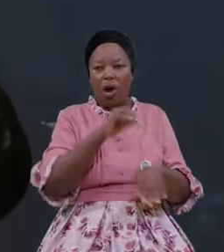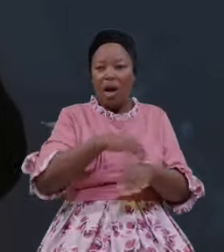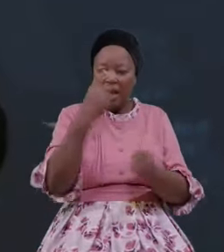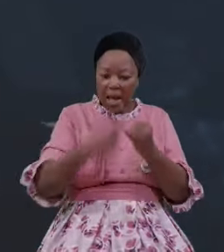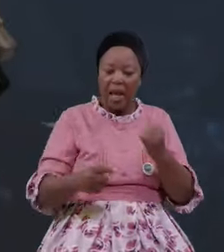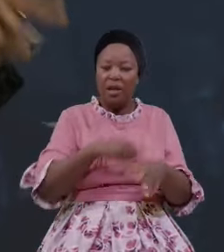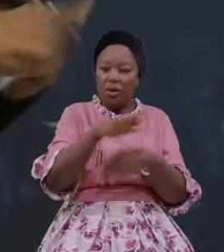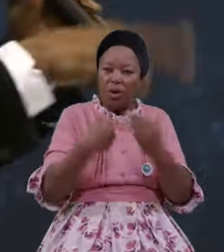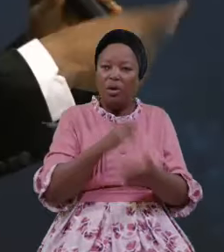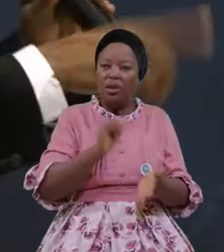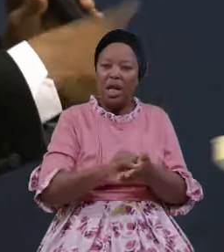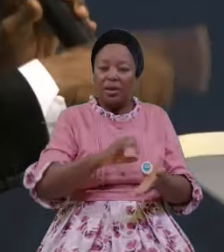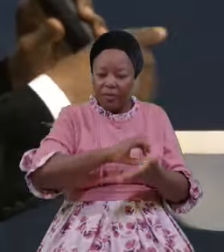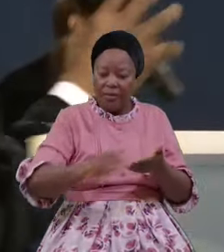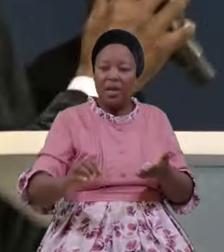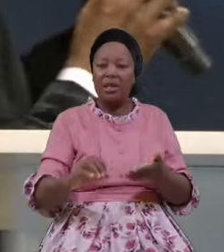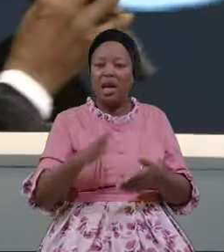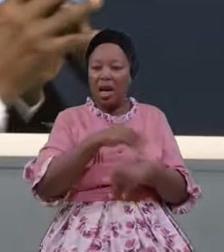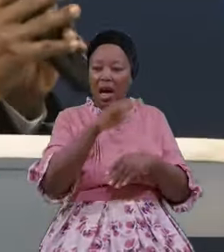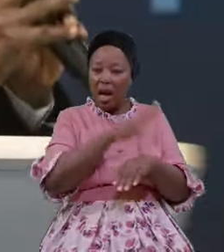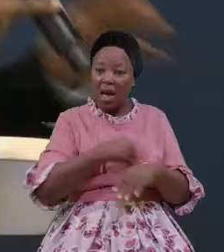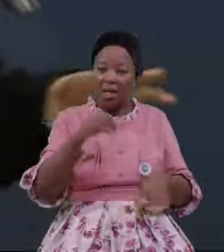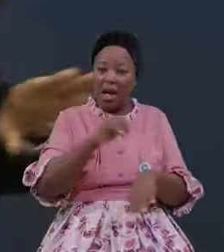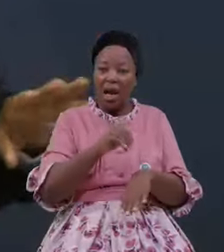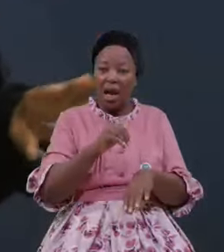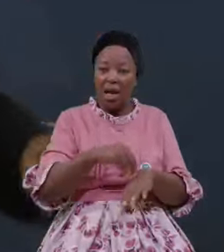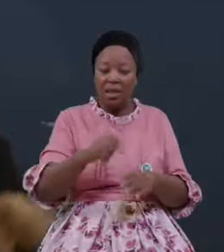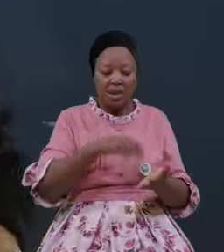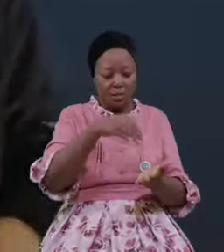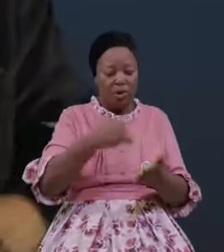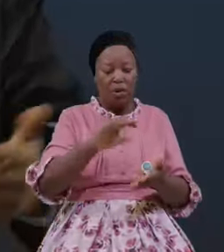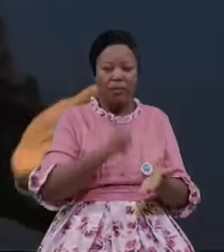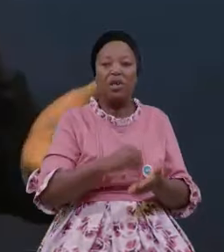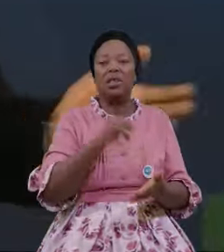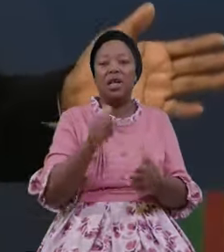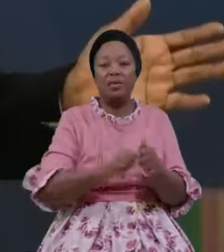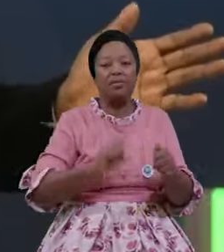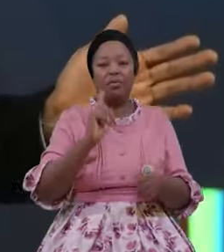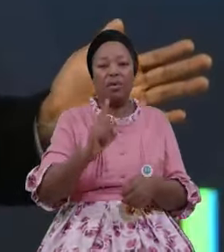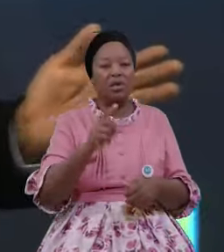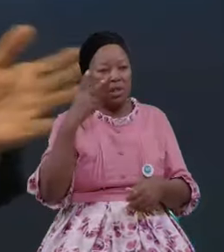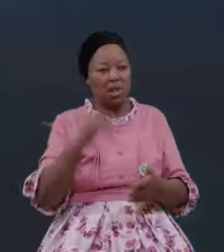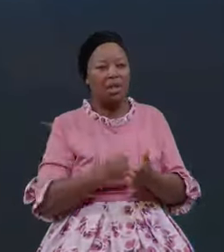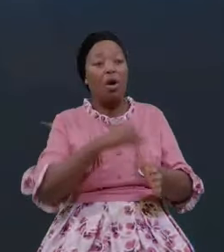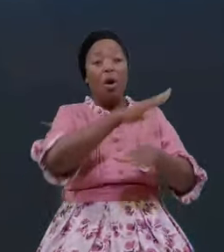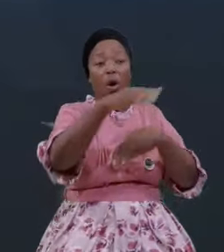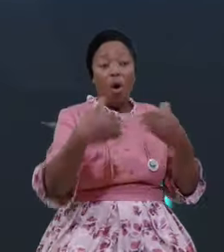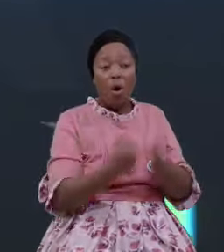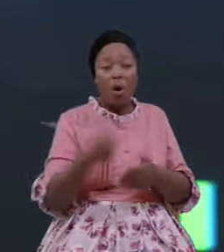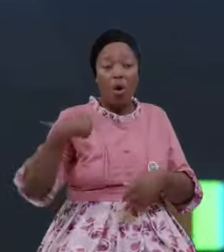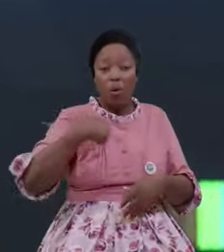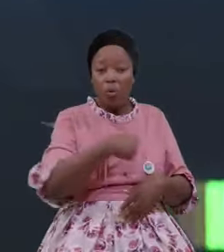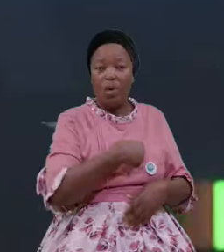verse, all. And in the middle of that verse, everyone. Let me read it to you now. All we like sheep